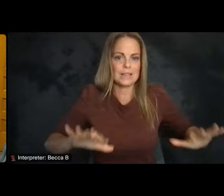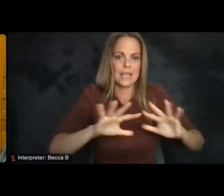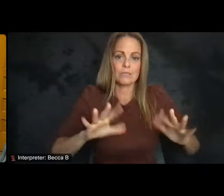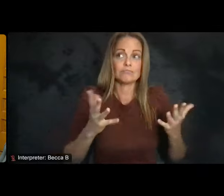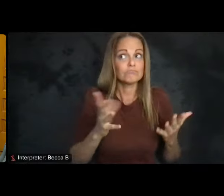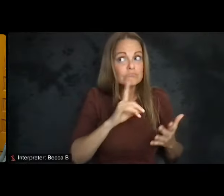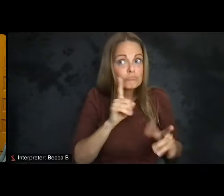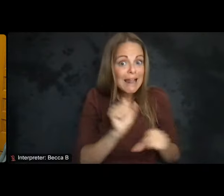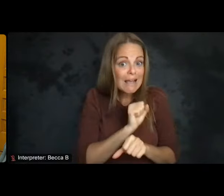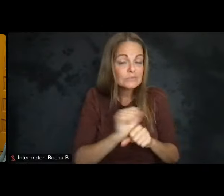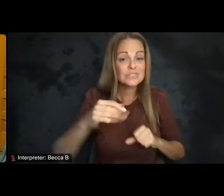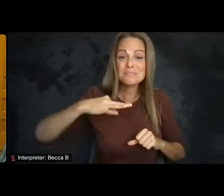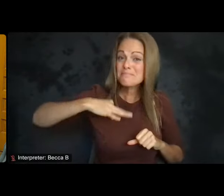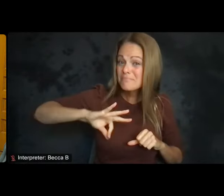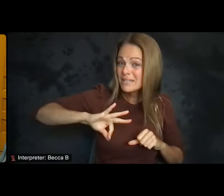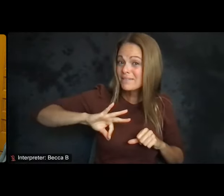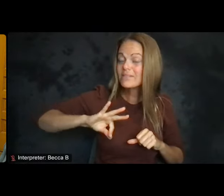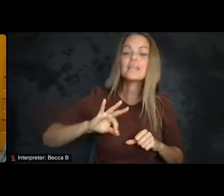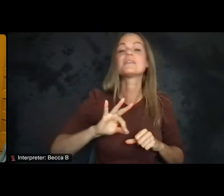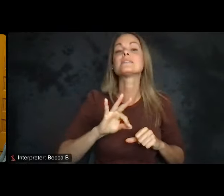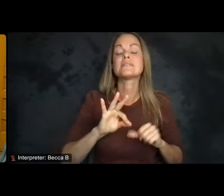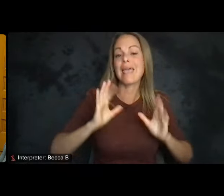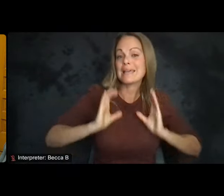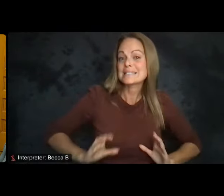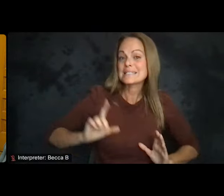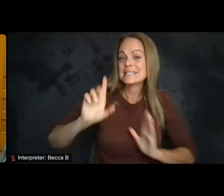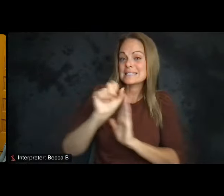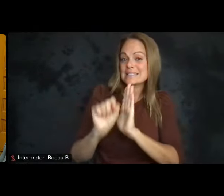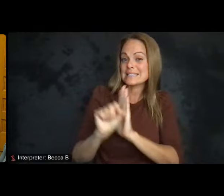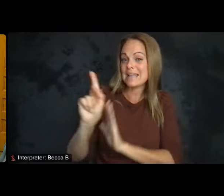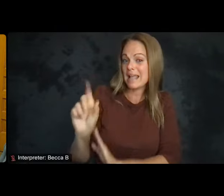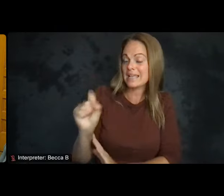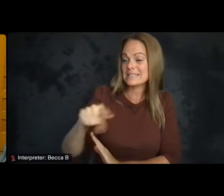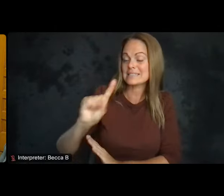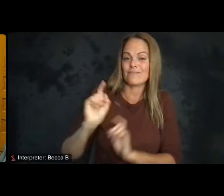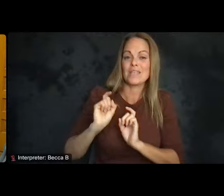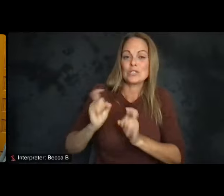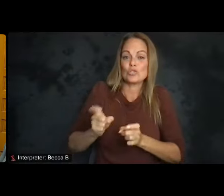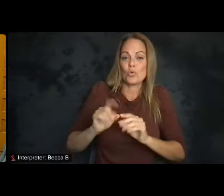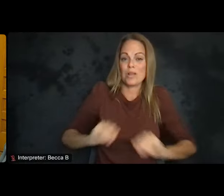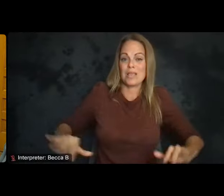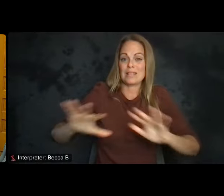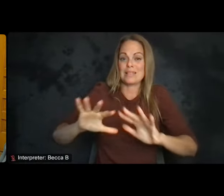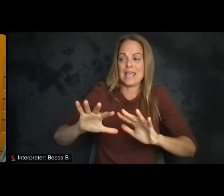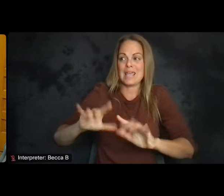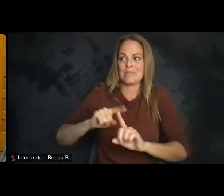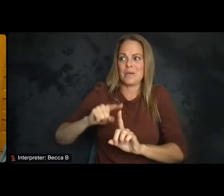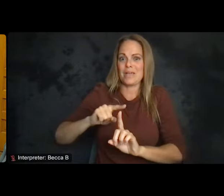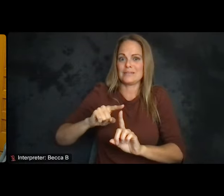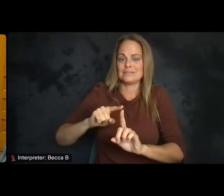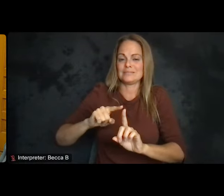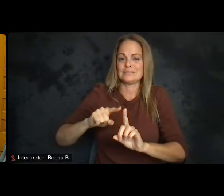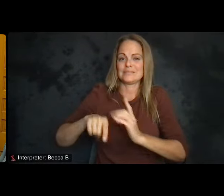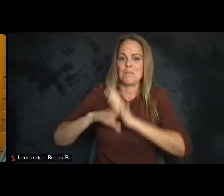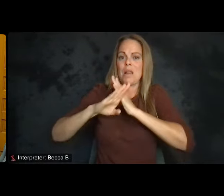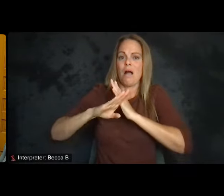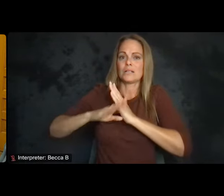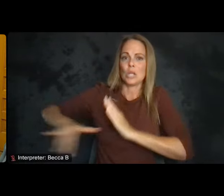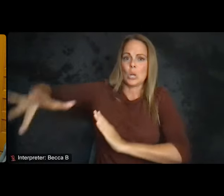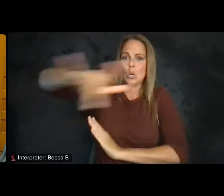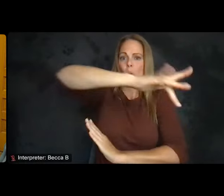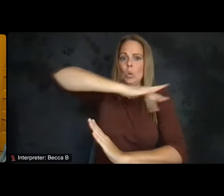benefit the agency and the citizens of the state of Kansas by us having it? If somebody donates a piece of land that's landlocked and really can't do